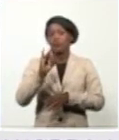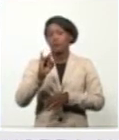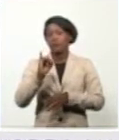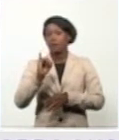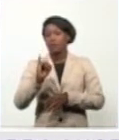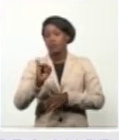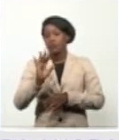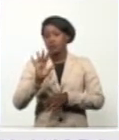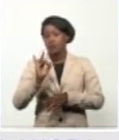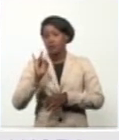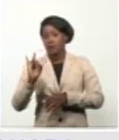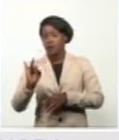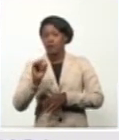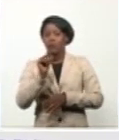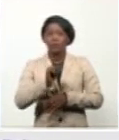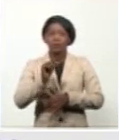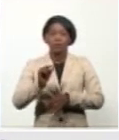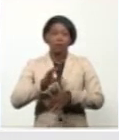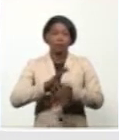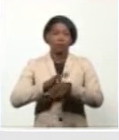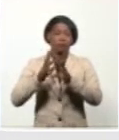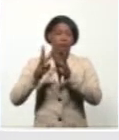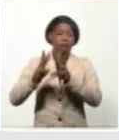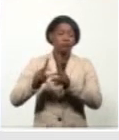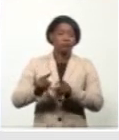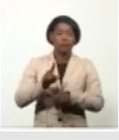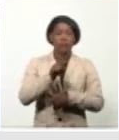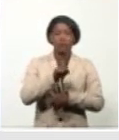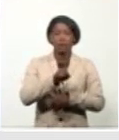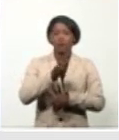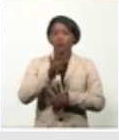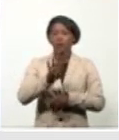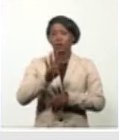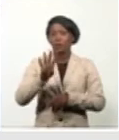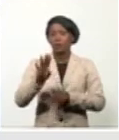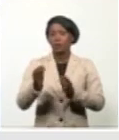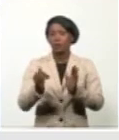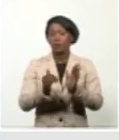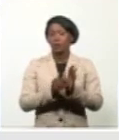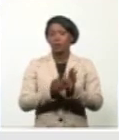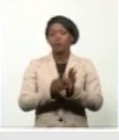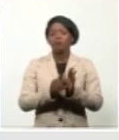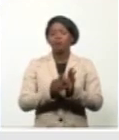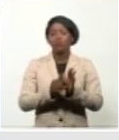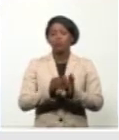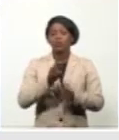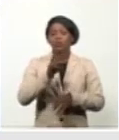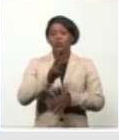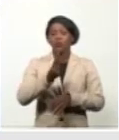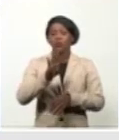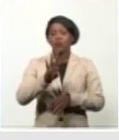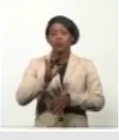1,767 people died in the region, for a total of